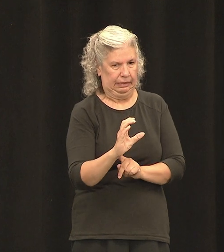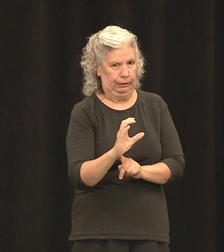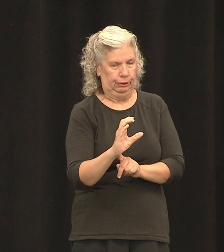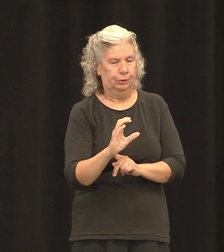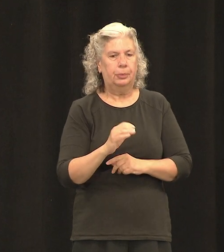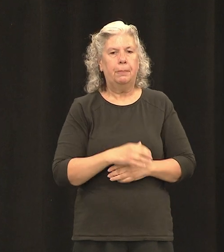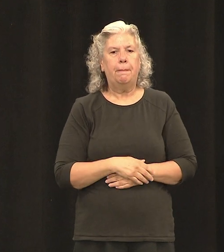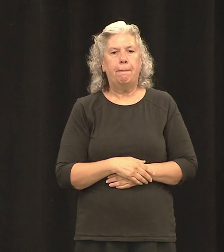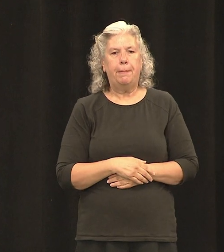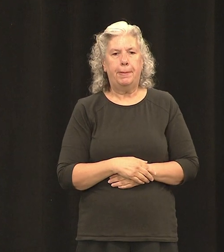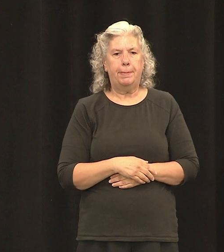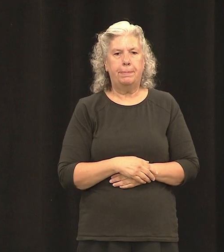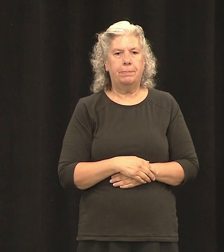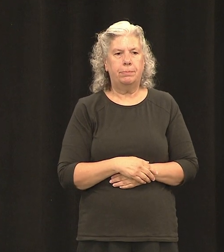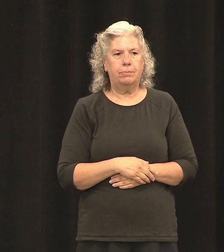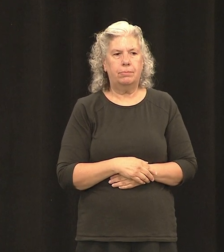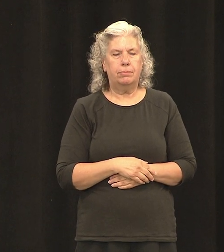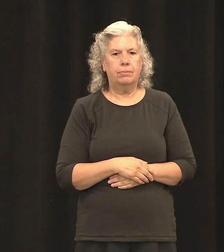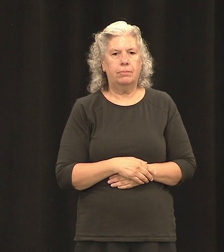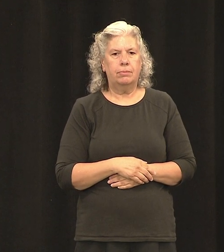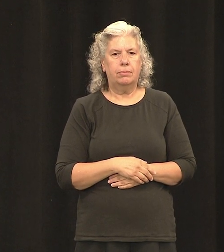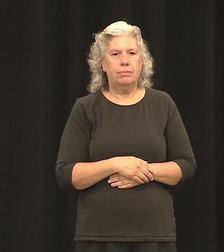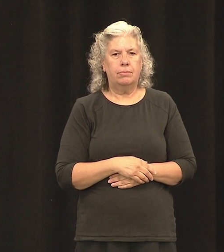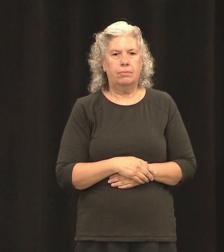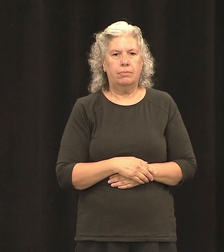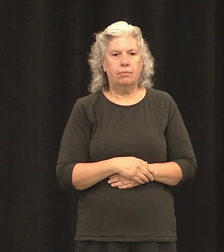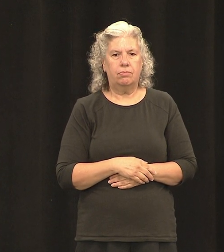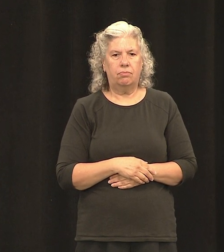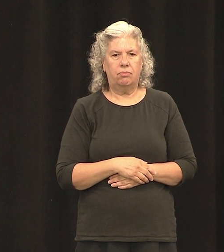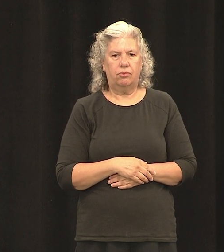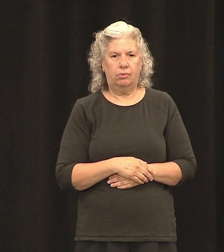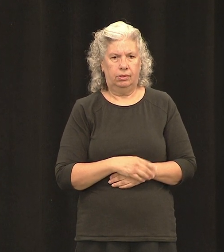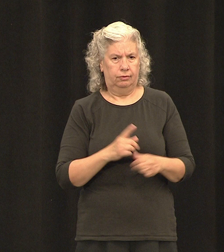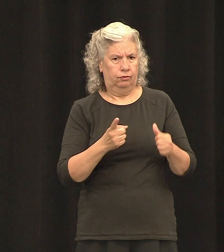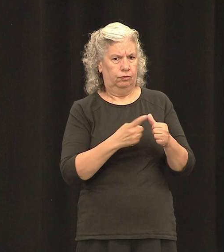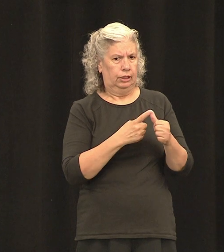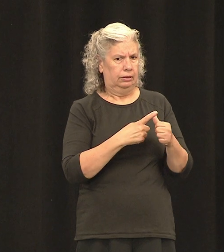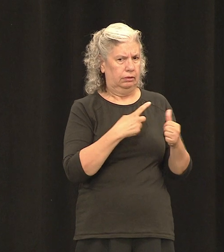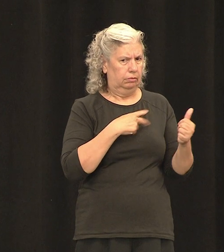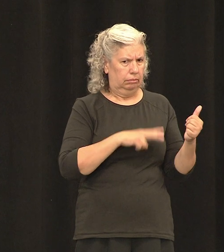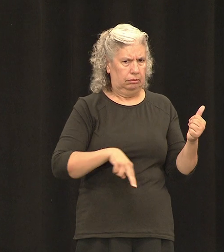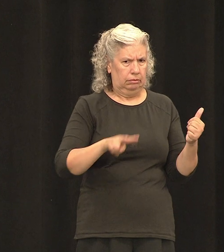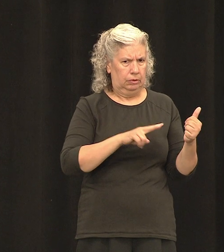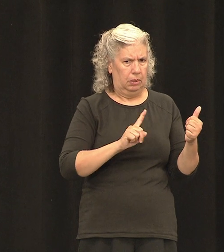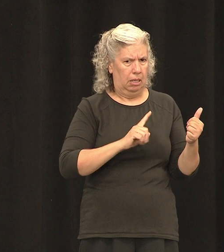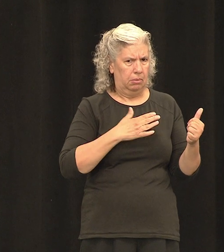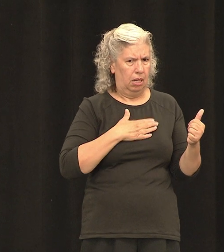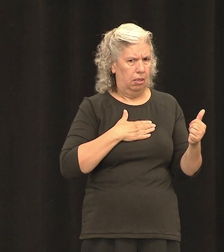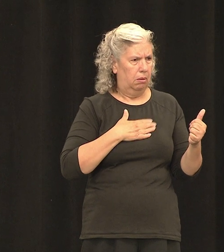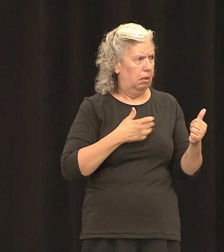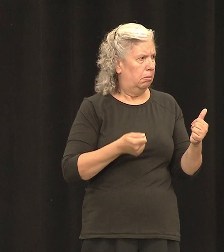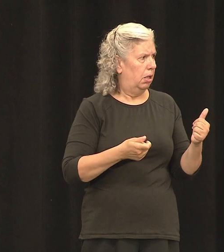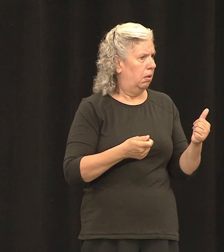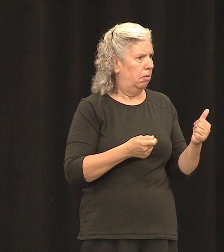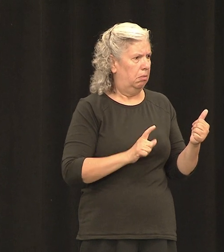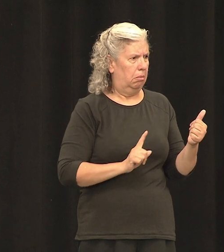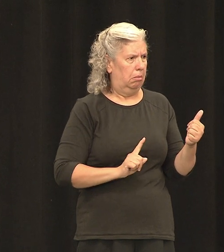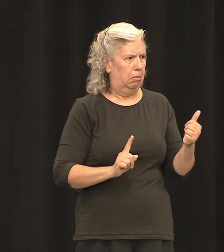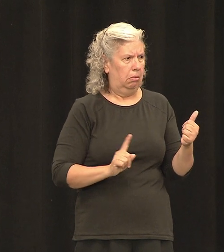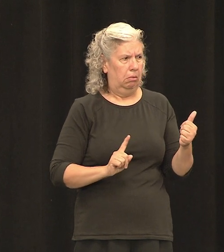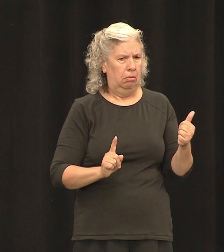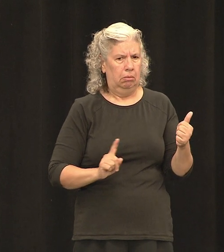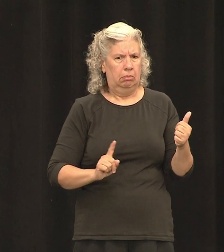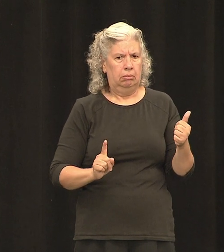First, I'm going to check that I have the pointer and the slide. Yep, okay.